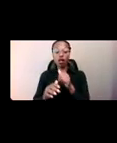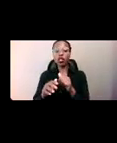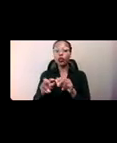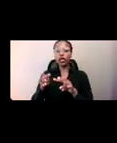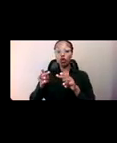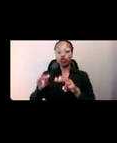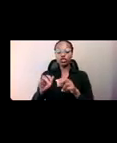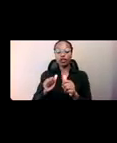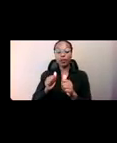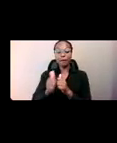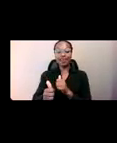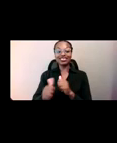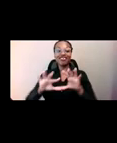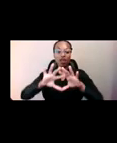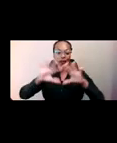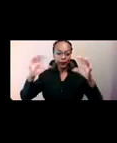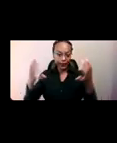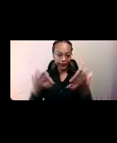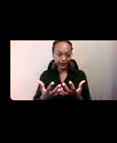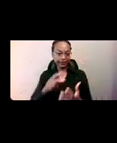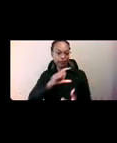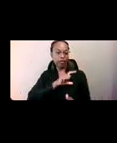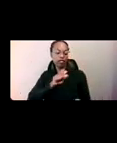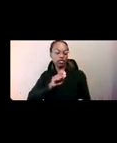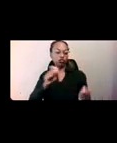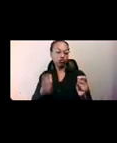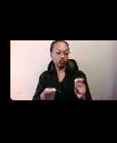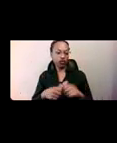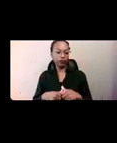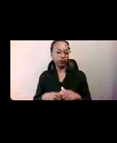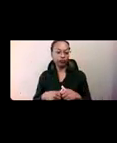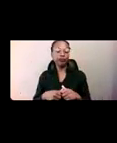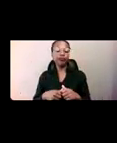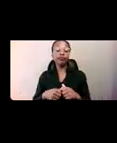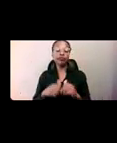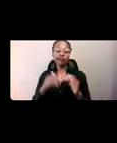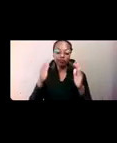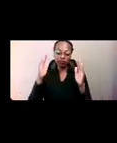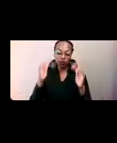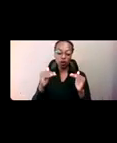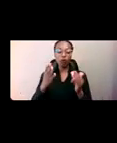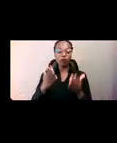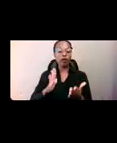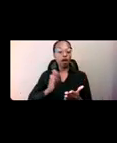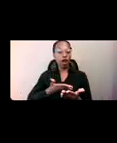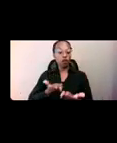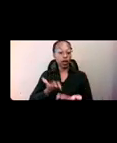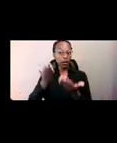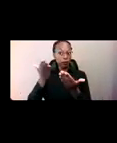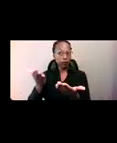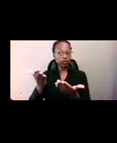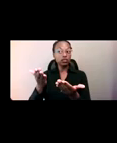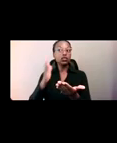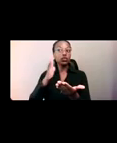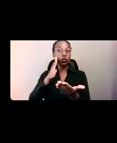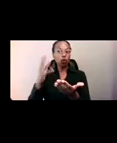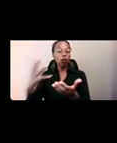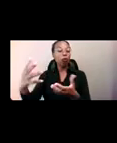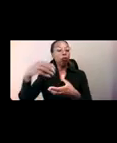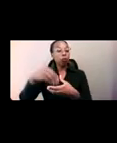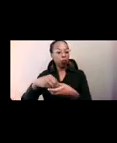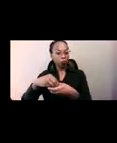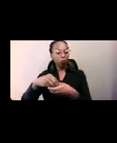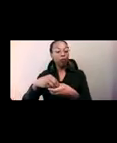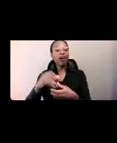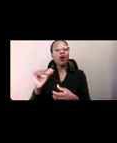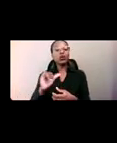legislation, which we hope will enact into law many of our recommendations, as well as those made by the DC Police Reform Commission